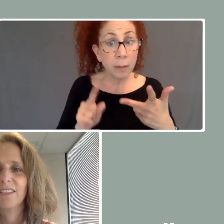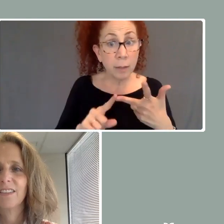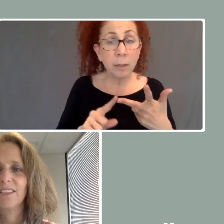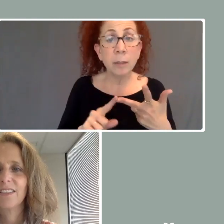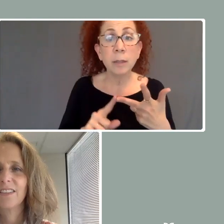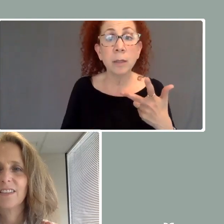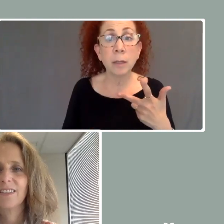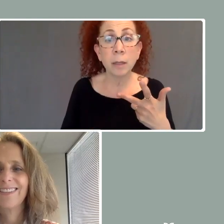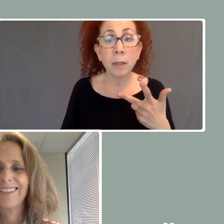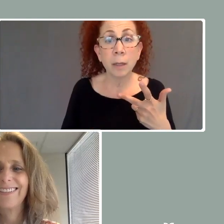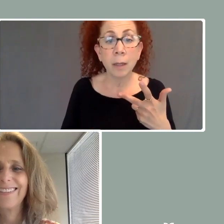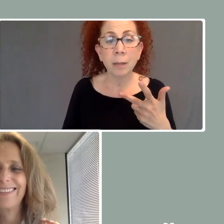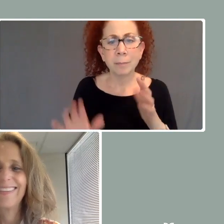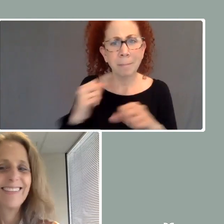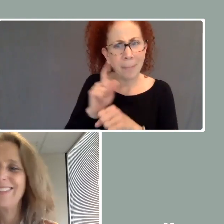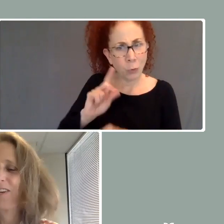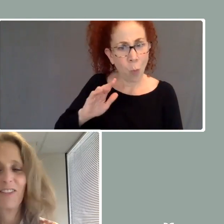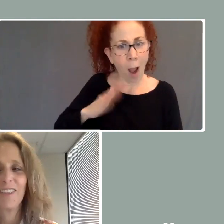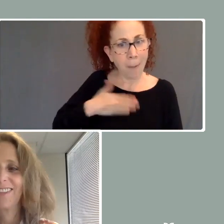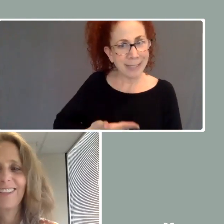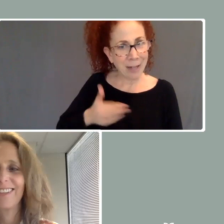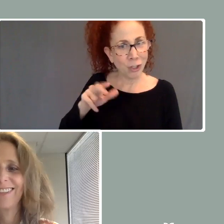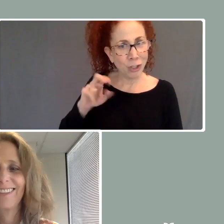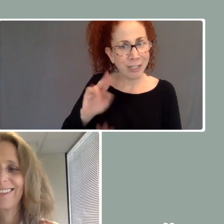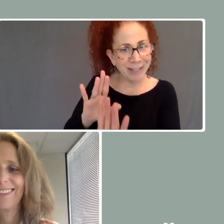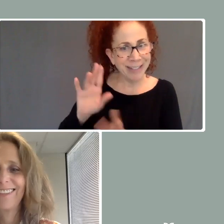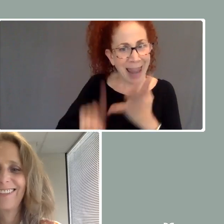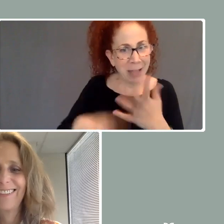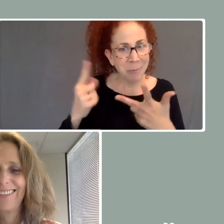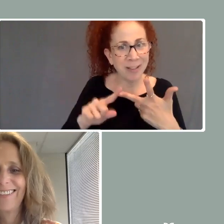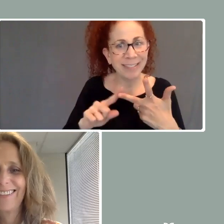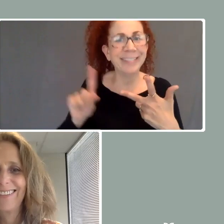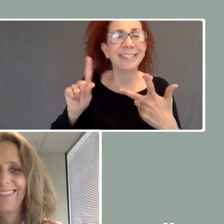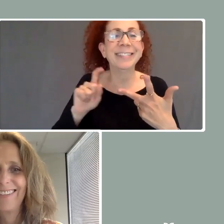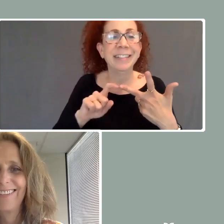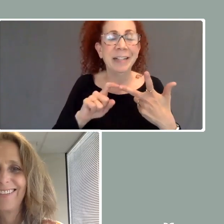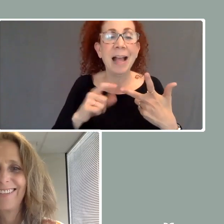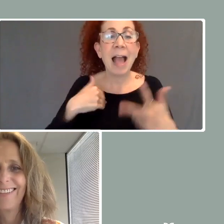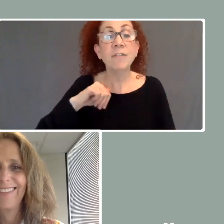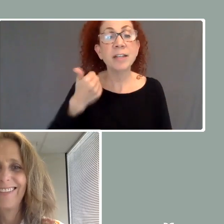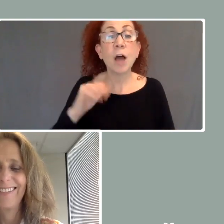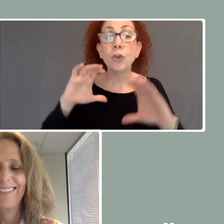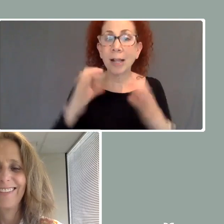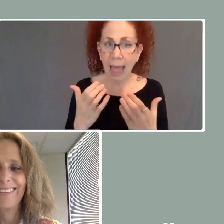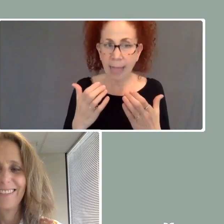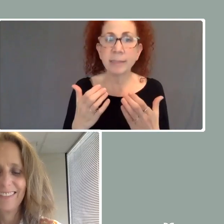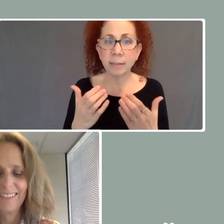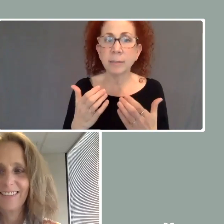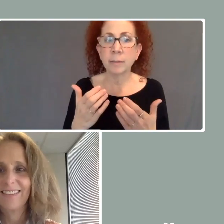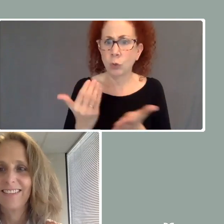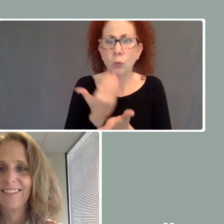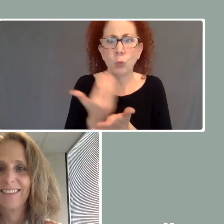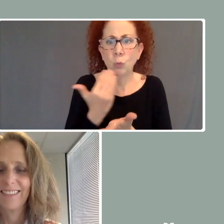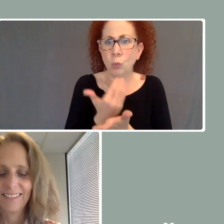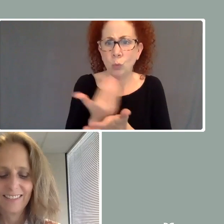make Jean upset with me, we have another class of agents that has just reached